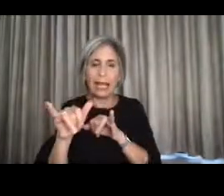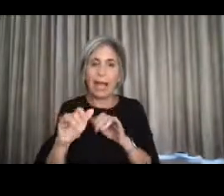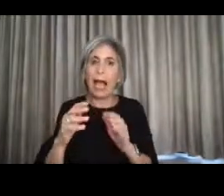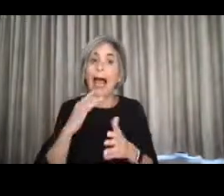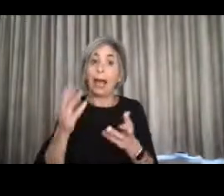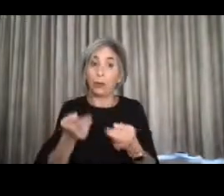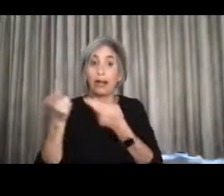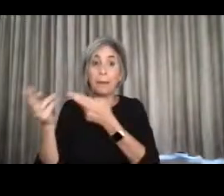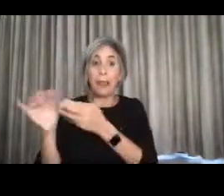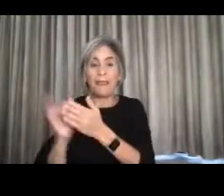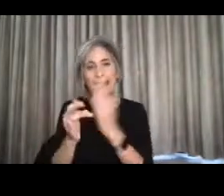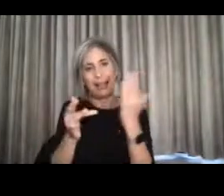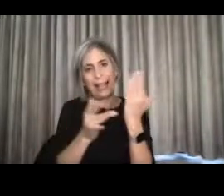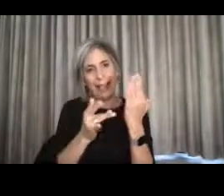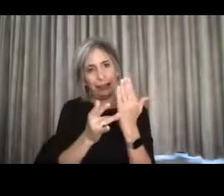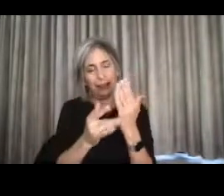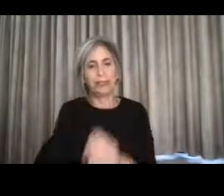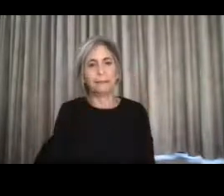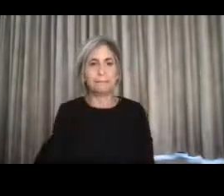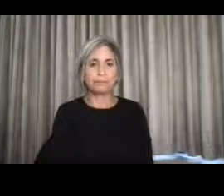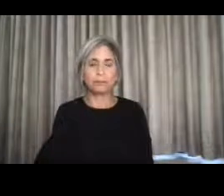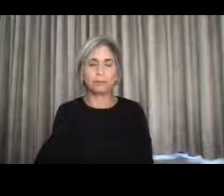recommend. Next slide.